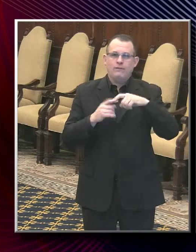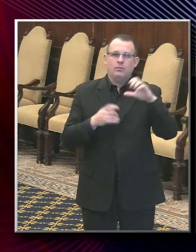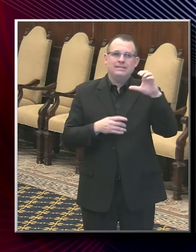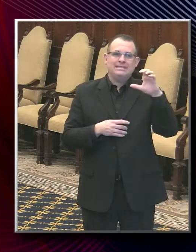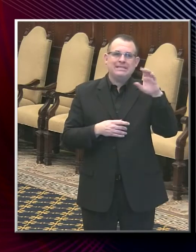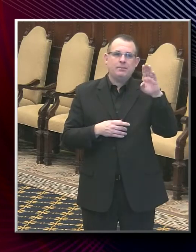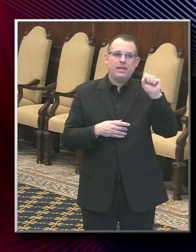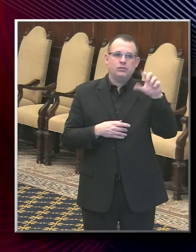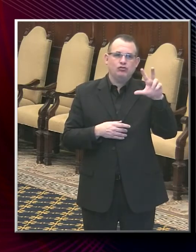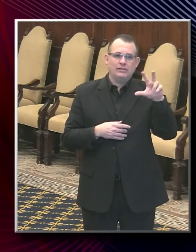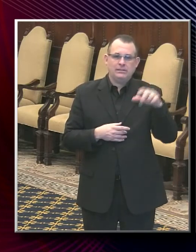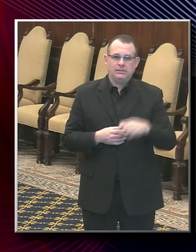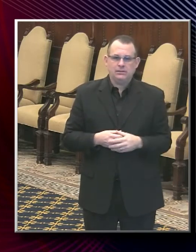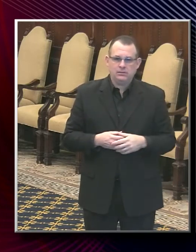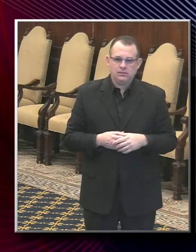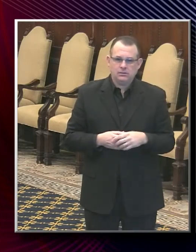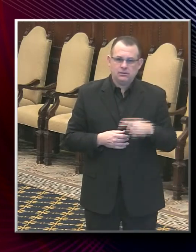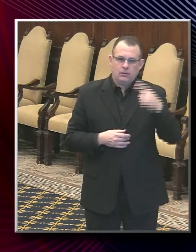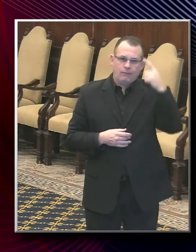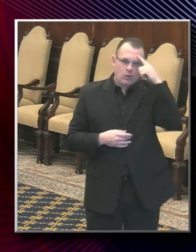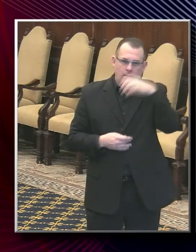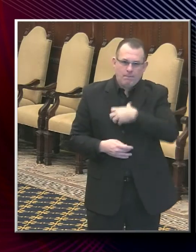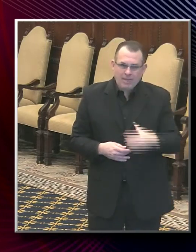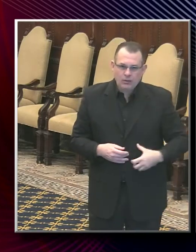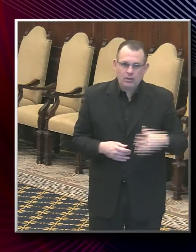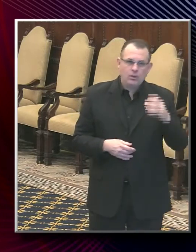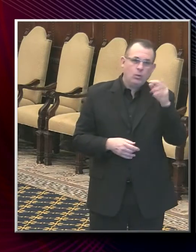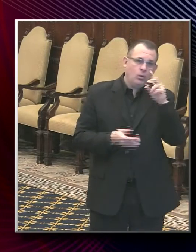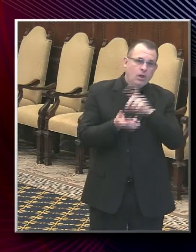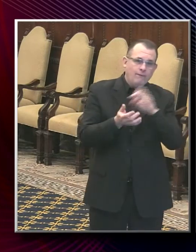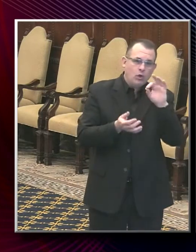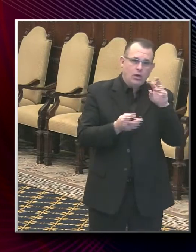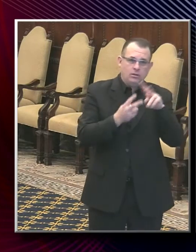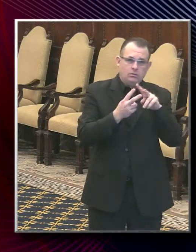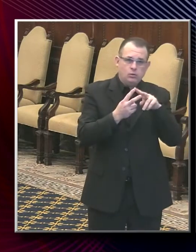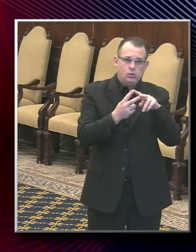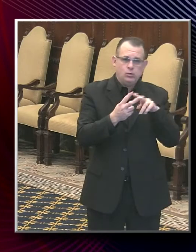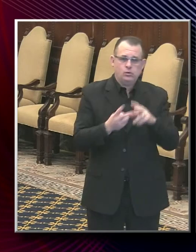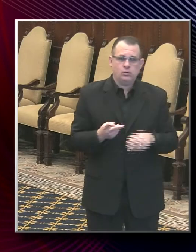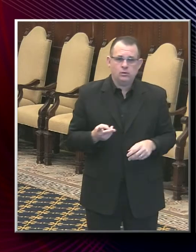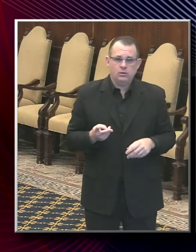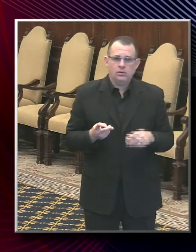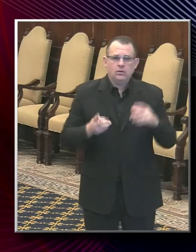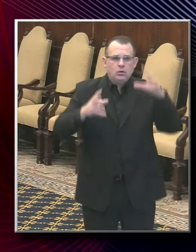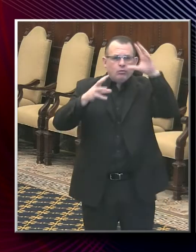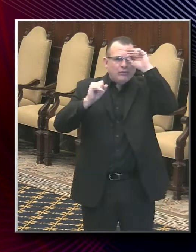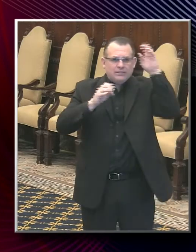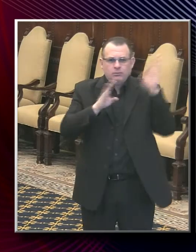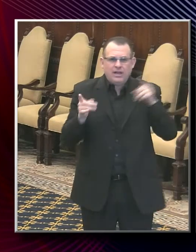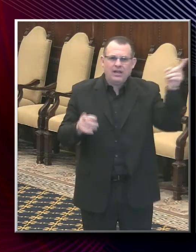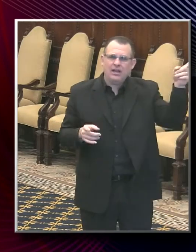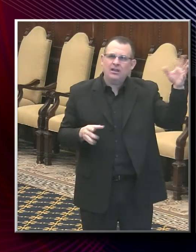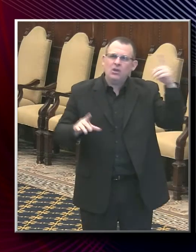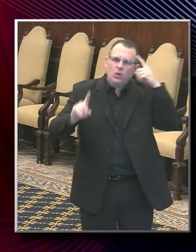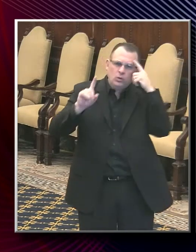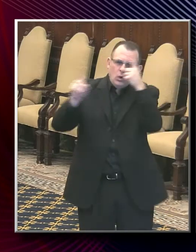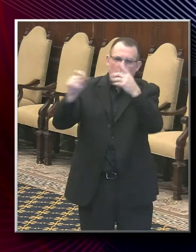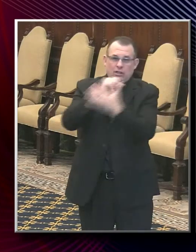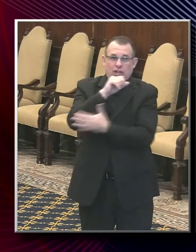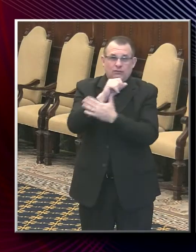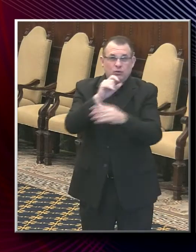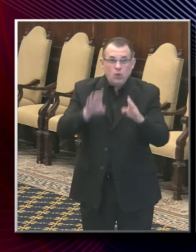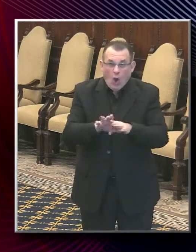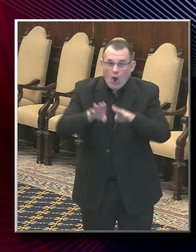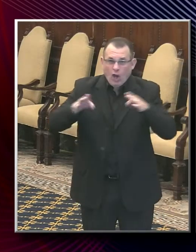the mayor and also Dr. Farley. What needs to happen before the president's plan of opening up the country could actually